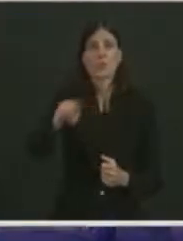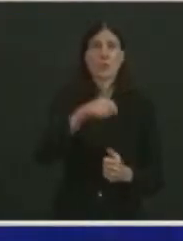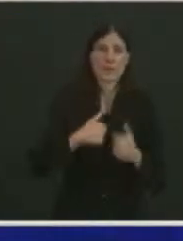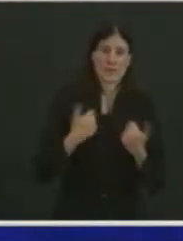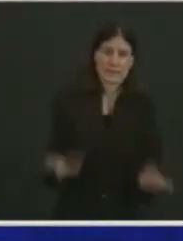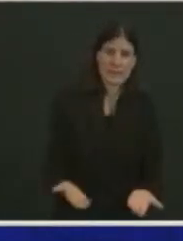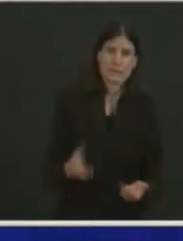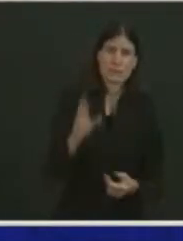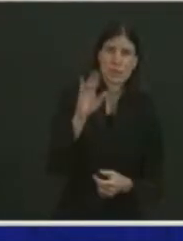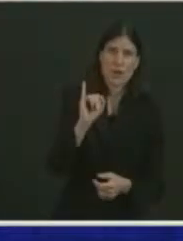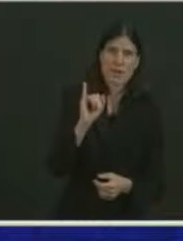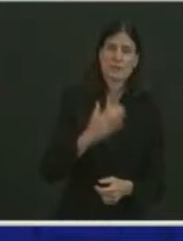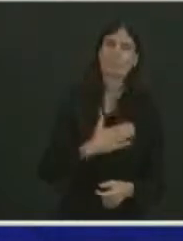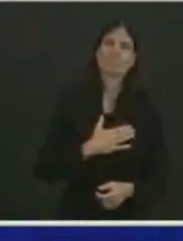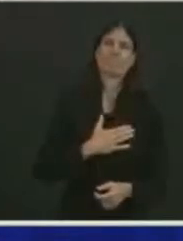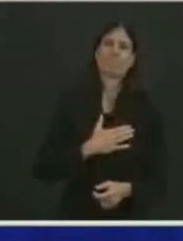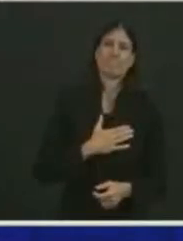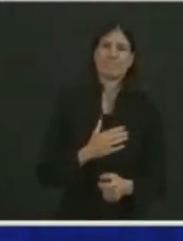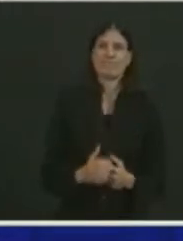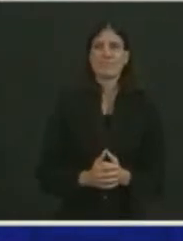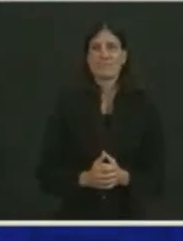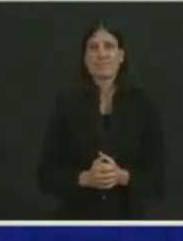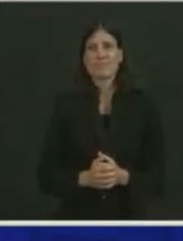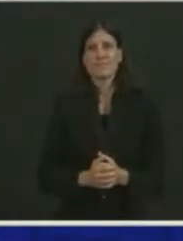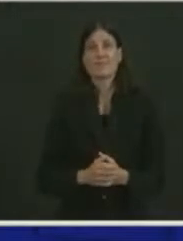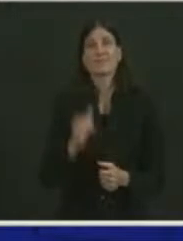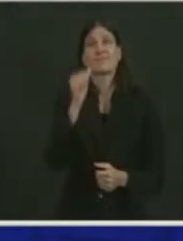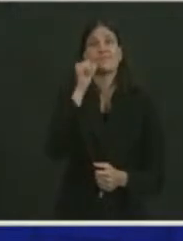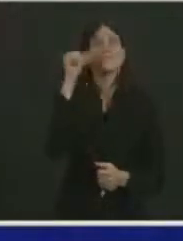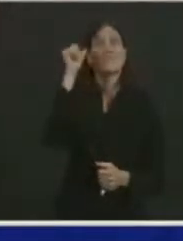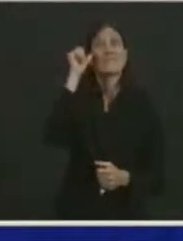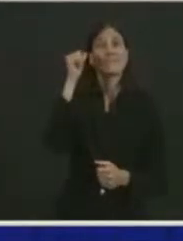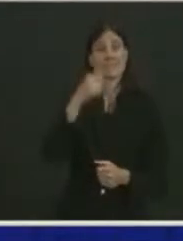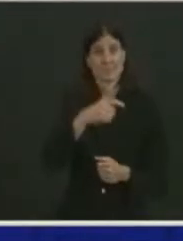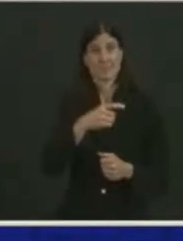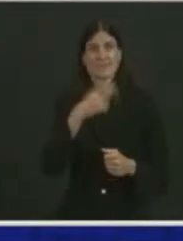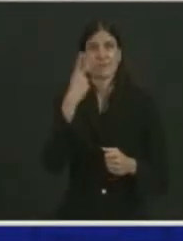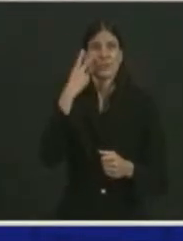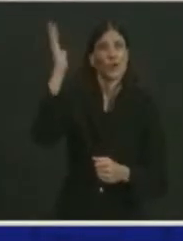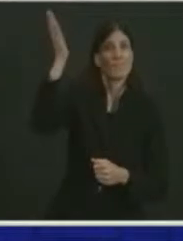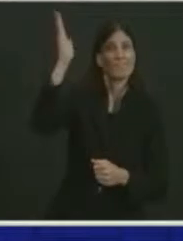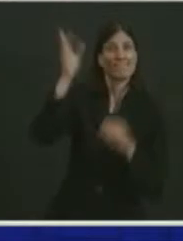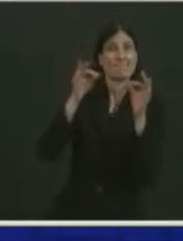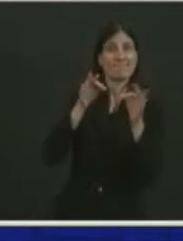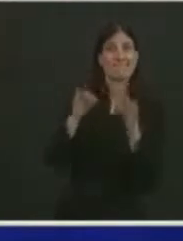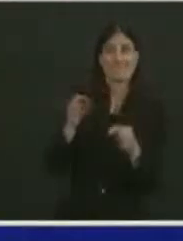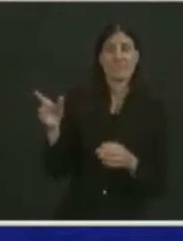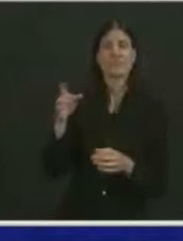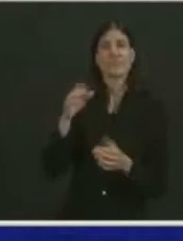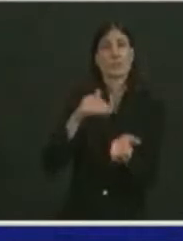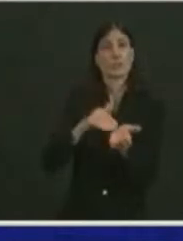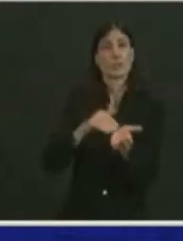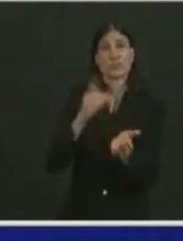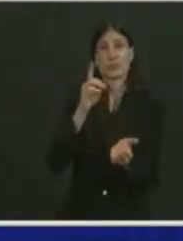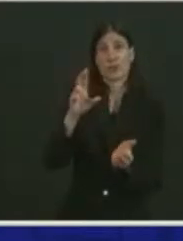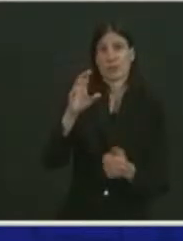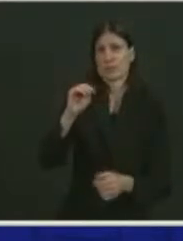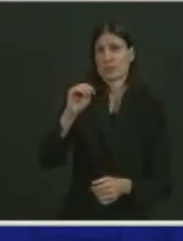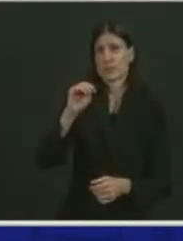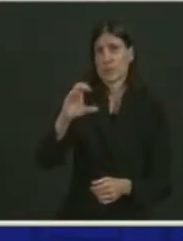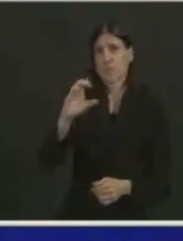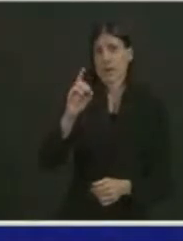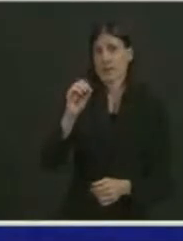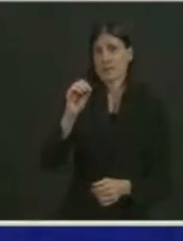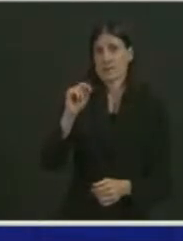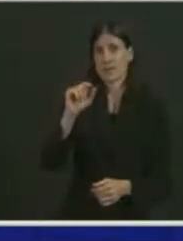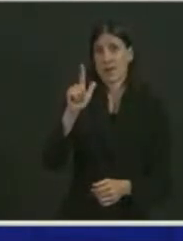When Dr. McDonald was here yesterday on my behalf, thank you, Dr. McDonald, he referenced some guidance that the Rhode Island Department of Health